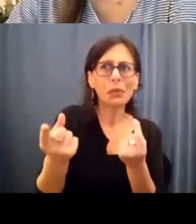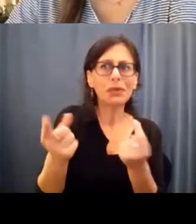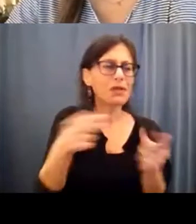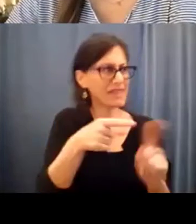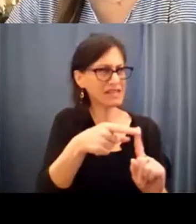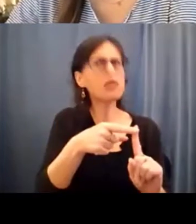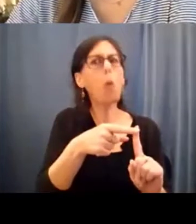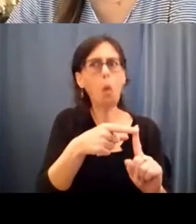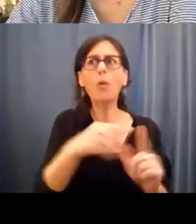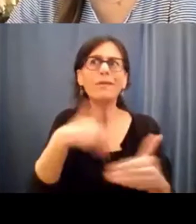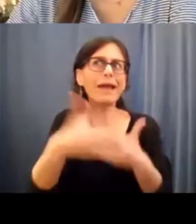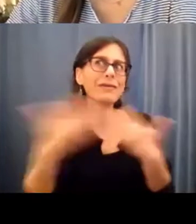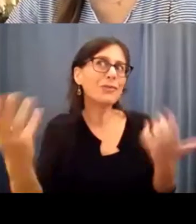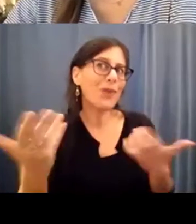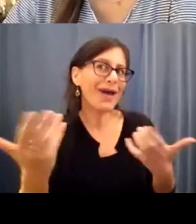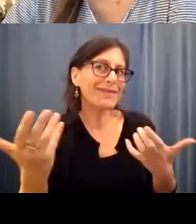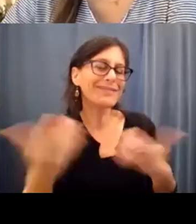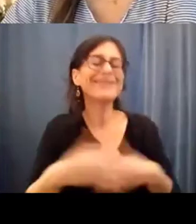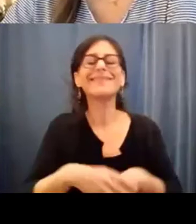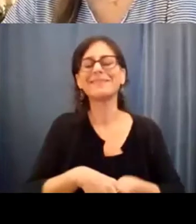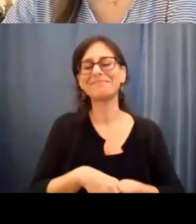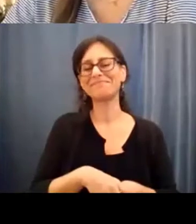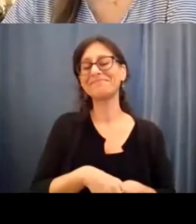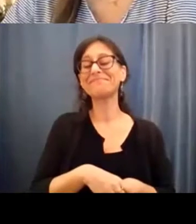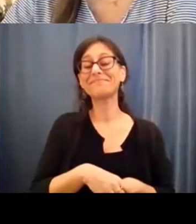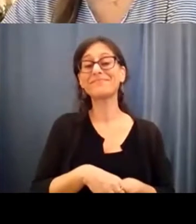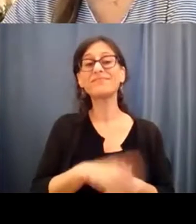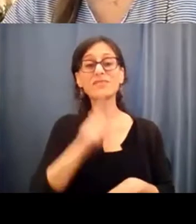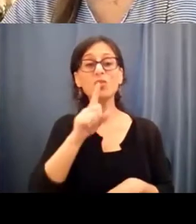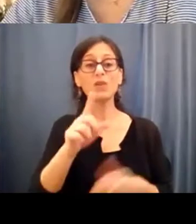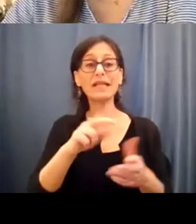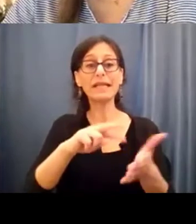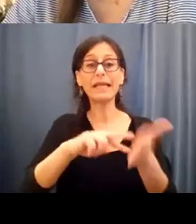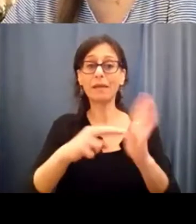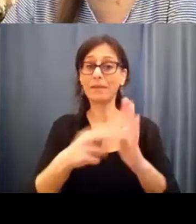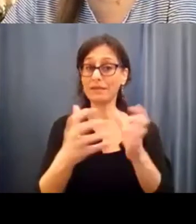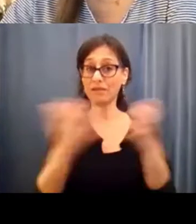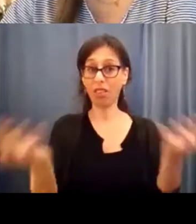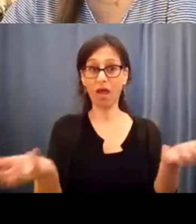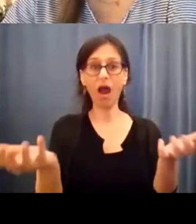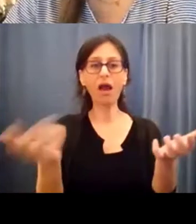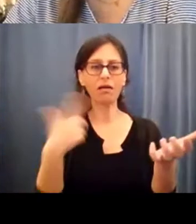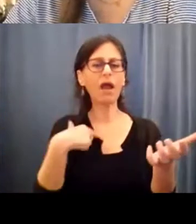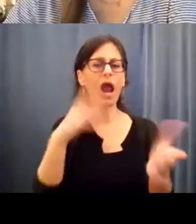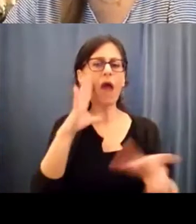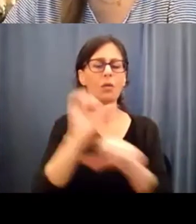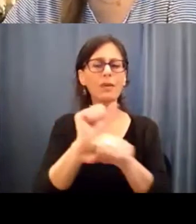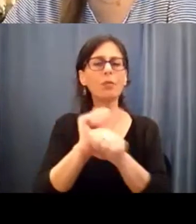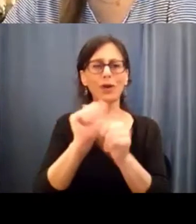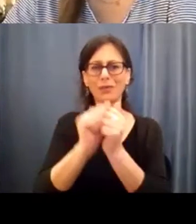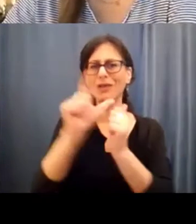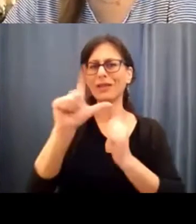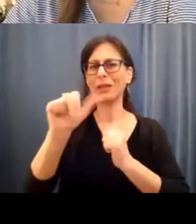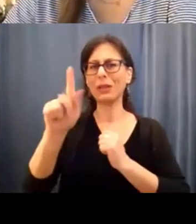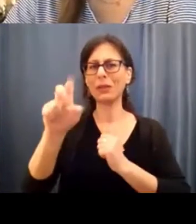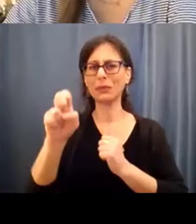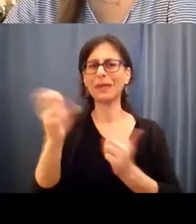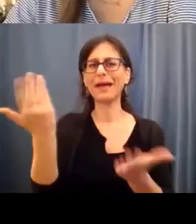you did this, what's next for you? So yeah, it means a lot. I'm going to definitely be working with Luke